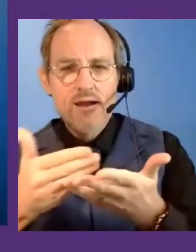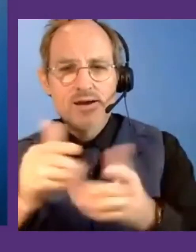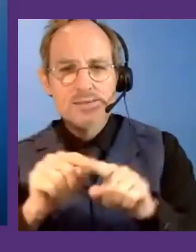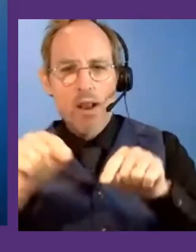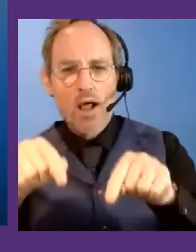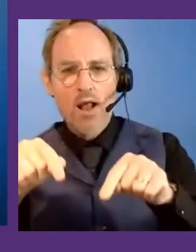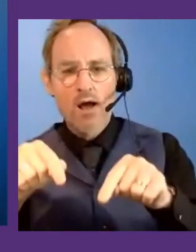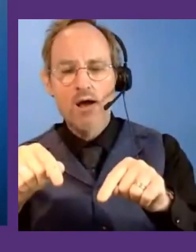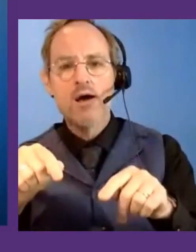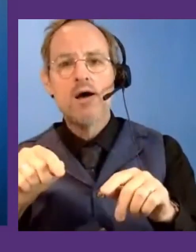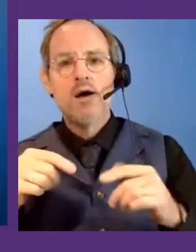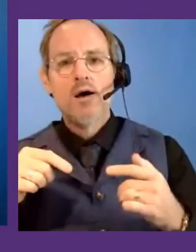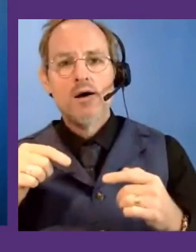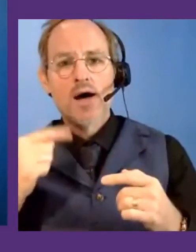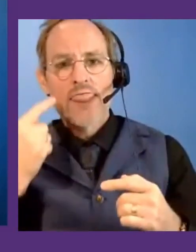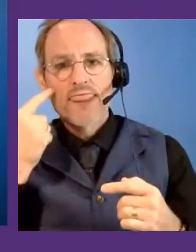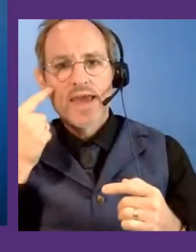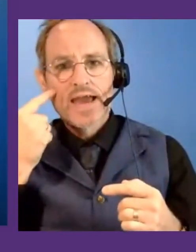I think